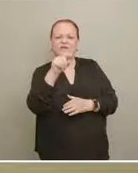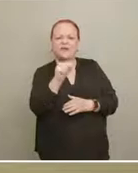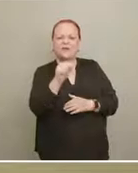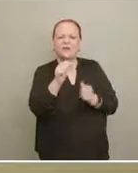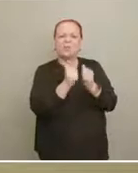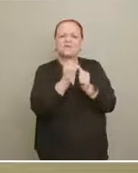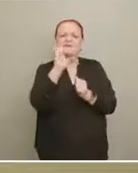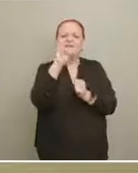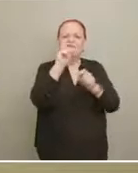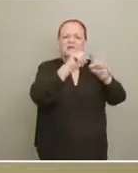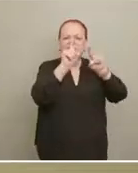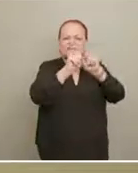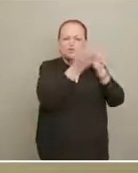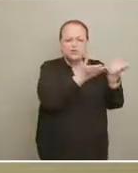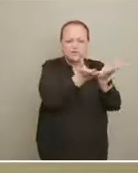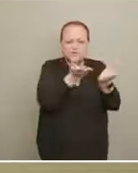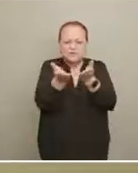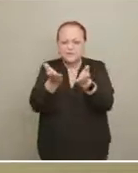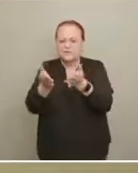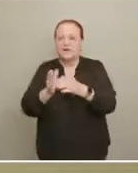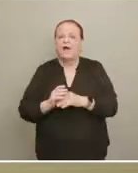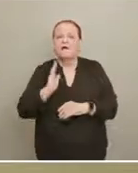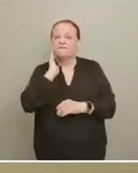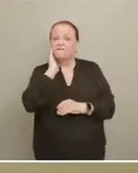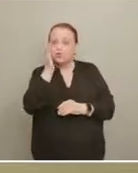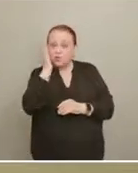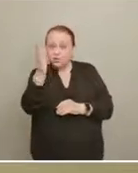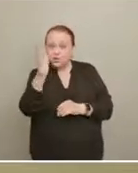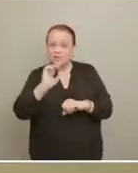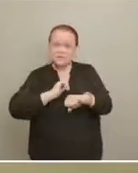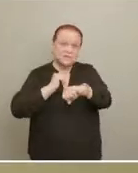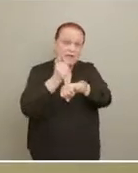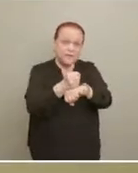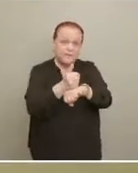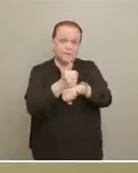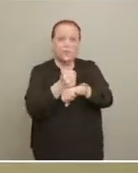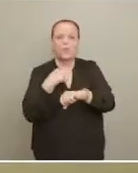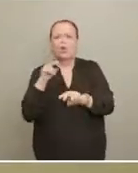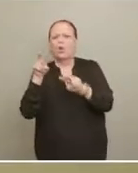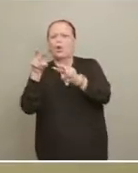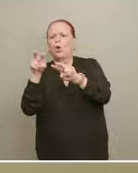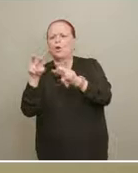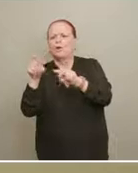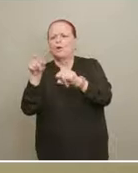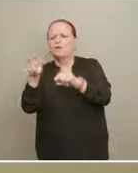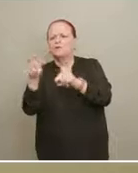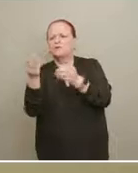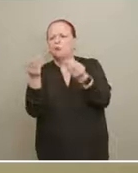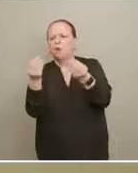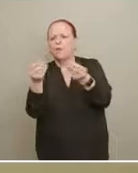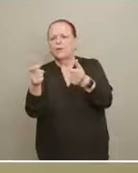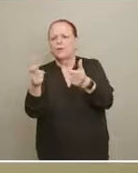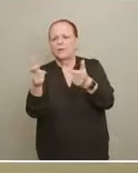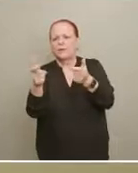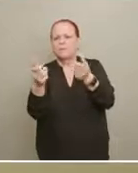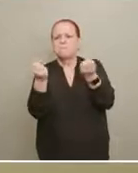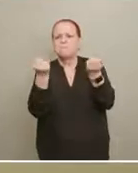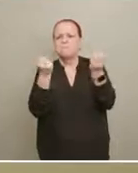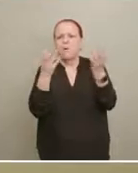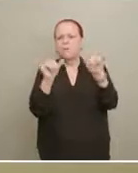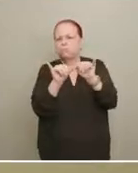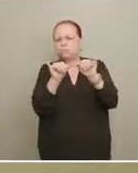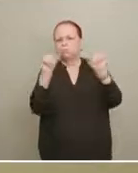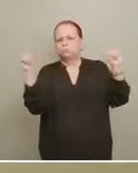different services. A future facility, we're looking at a property that is multiples in size, allowing a